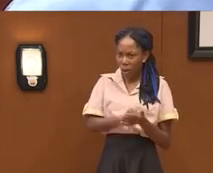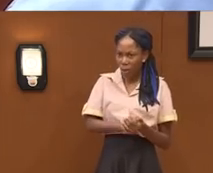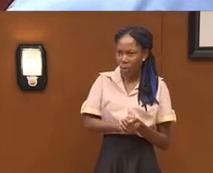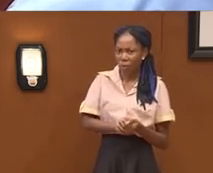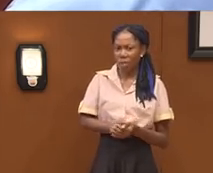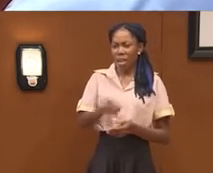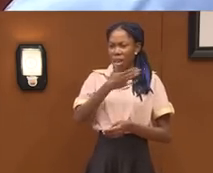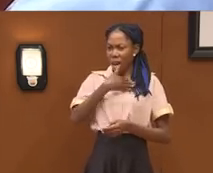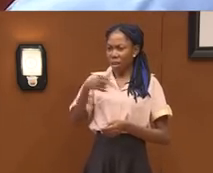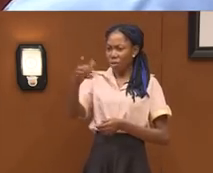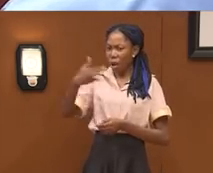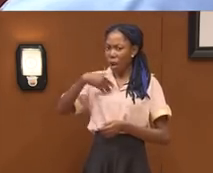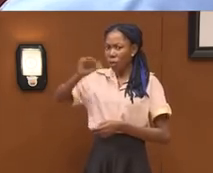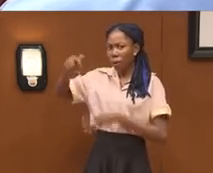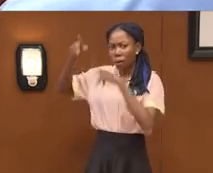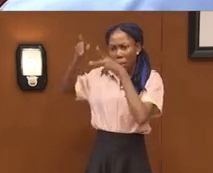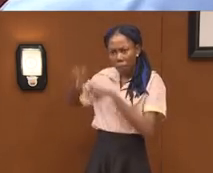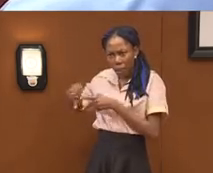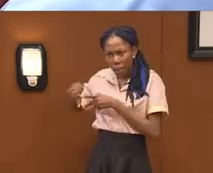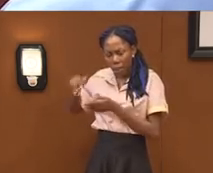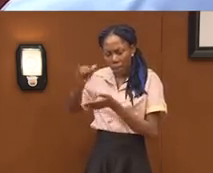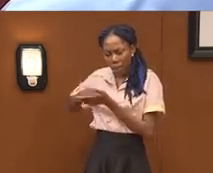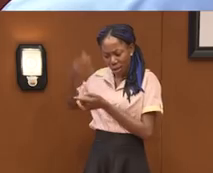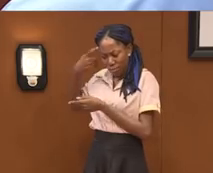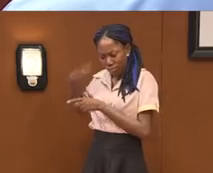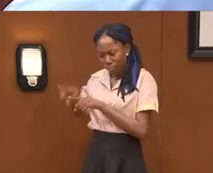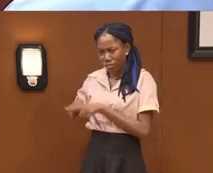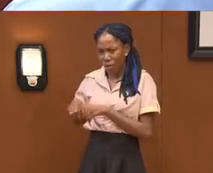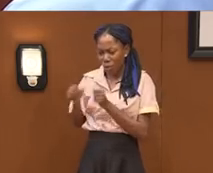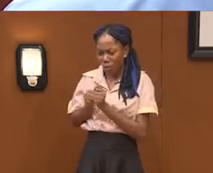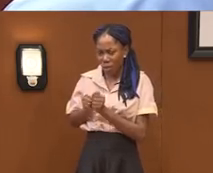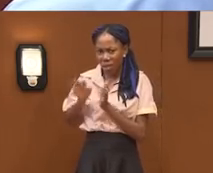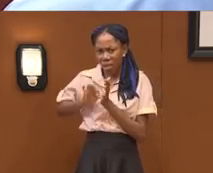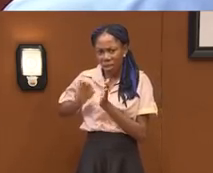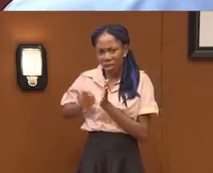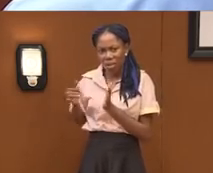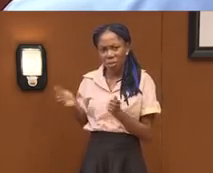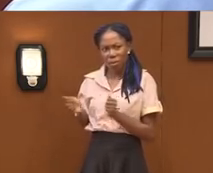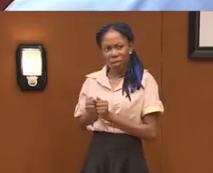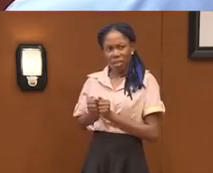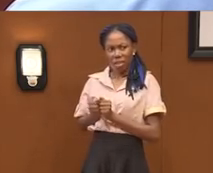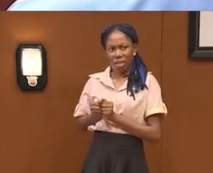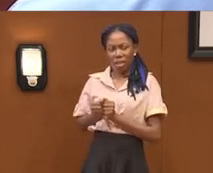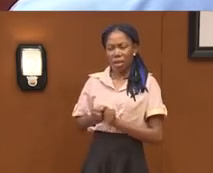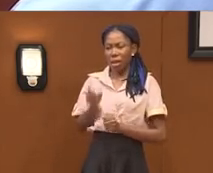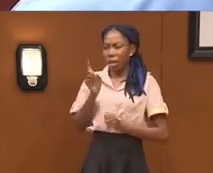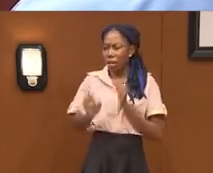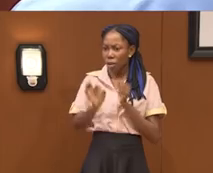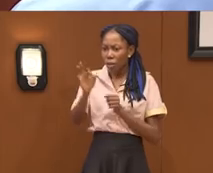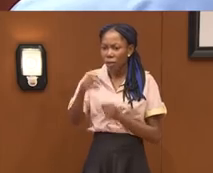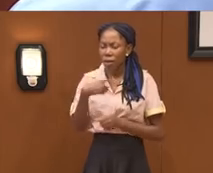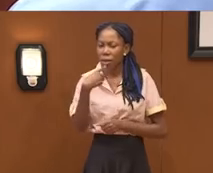had somebody that was there, that you record the reconciled account together. But what I expect you to even ask him is like, okay, now this